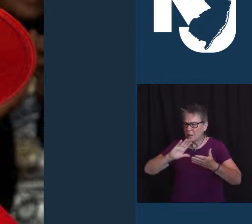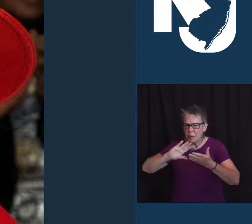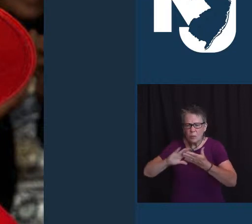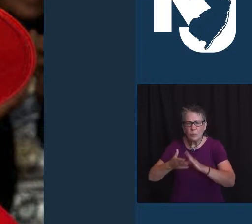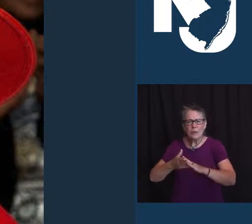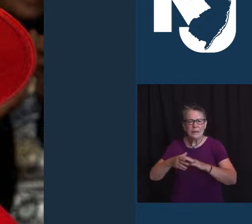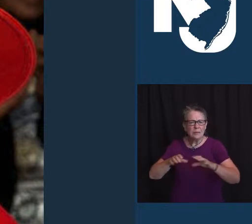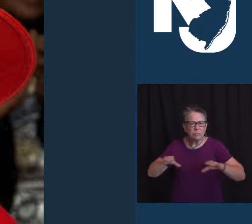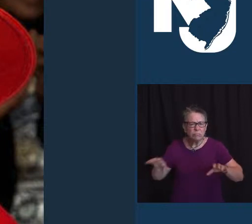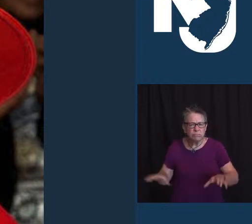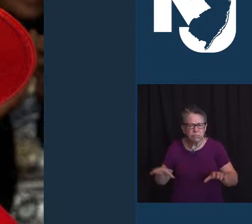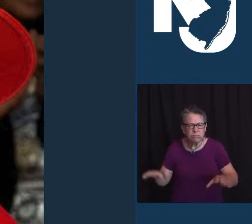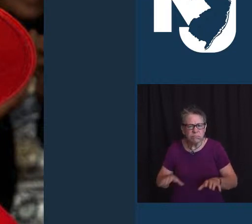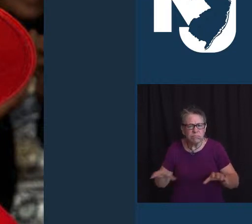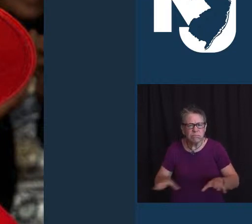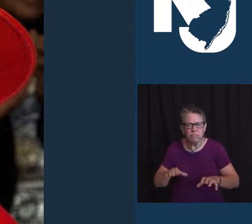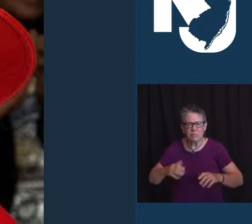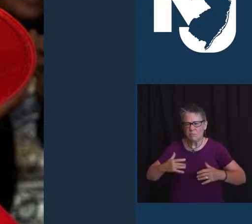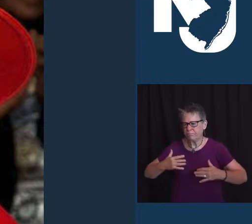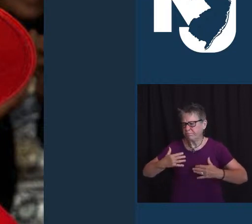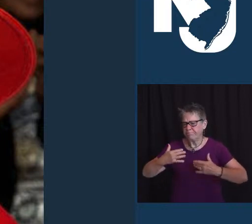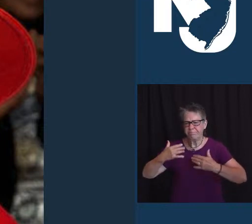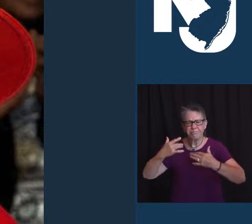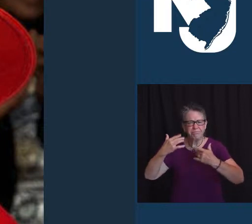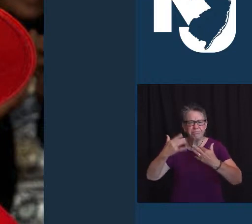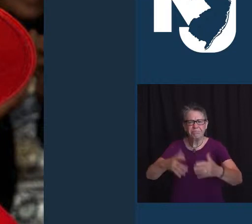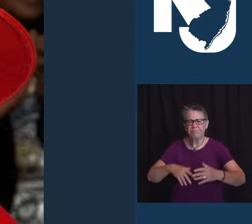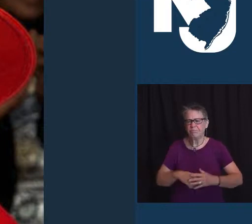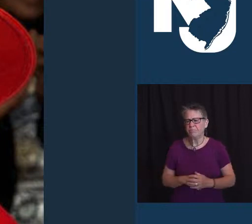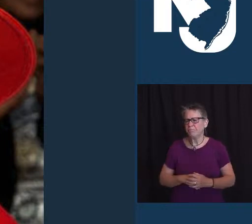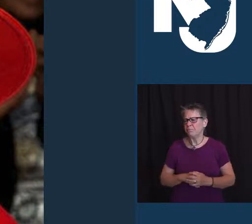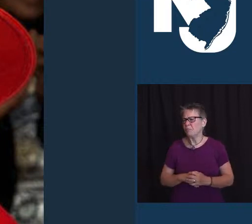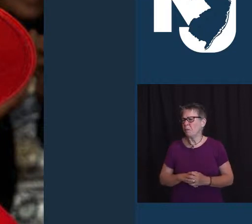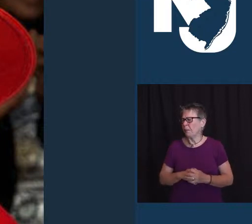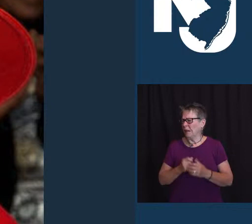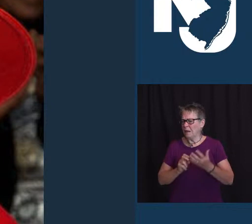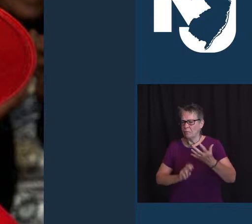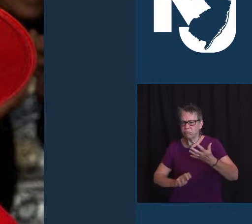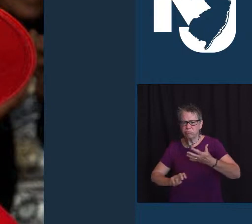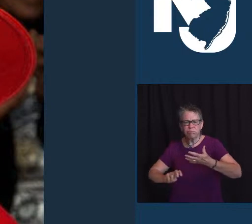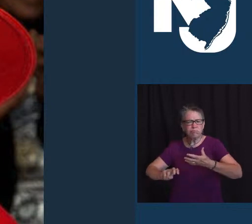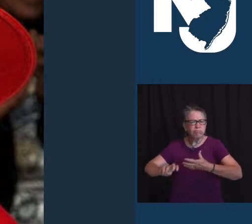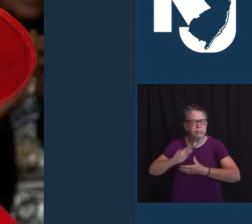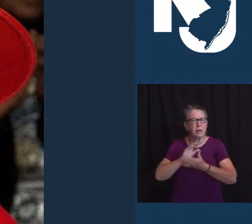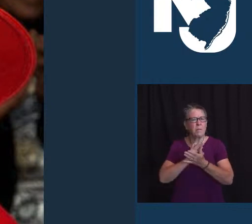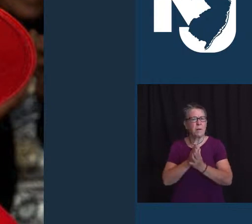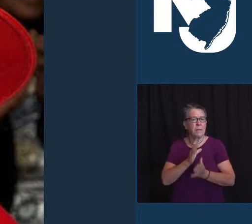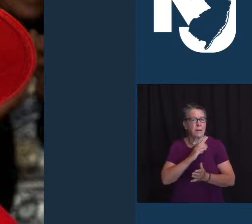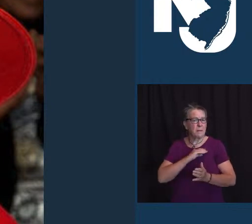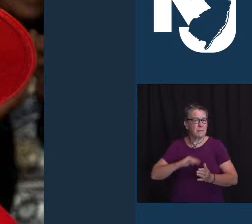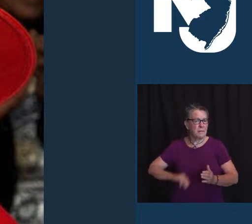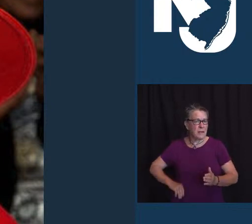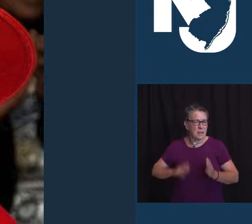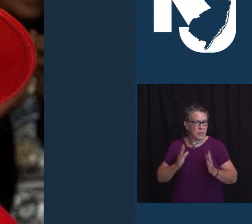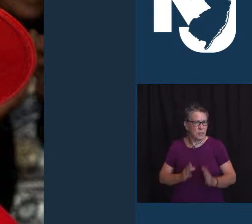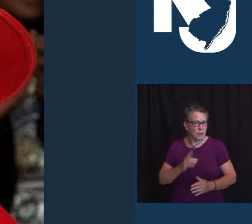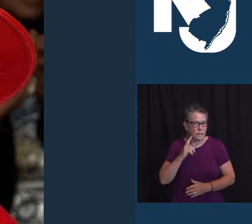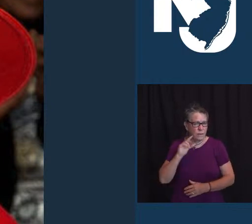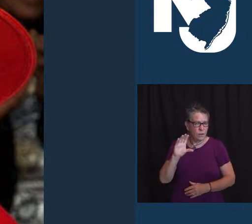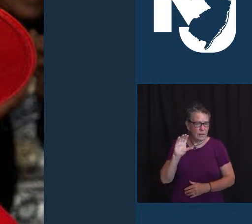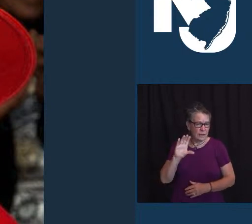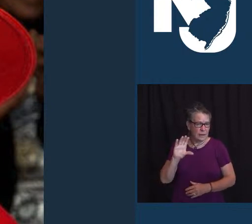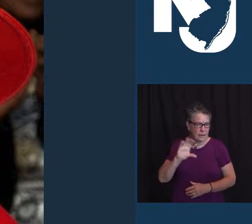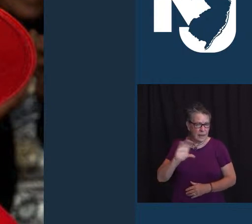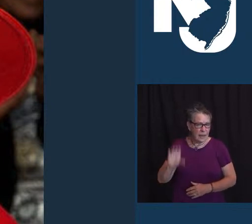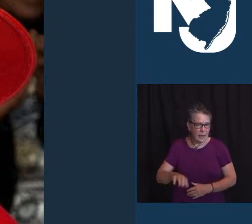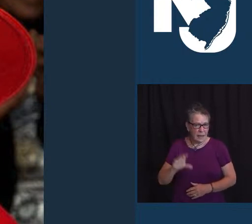for 17 years before rising to the mayor's office. She provided stability and civility to City Hall